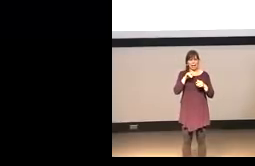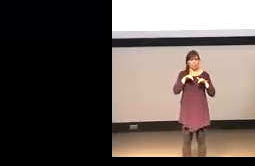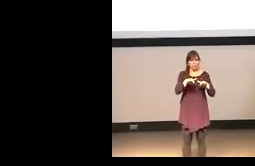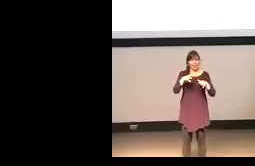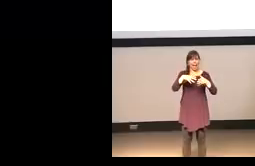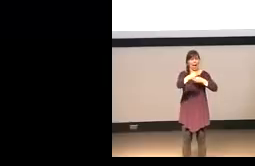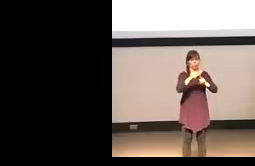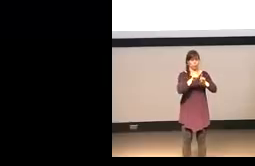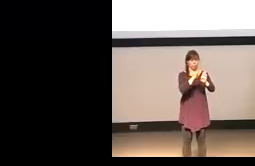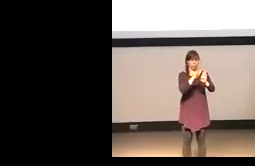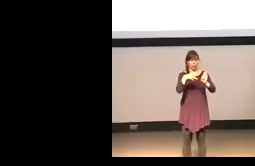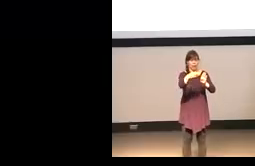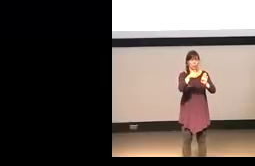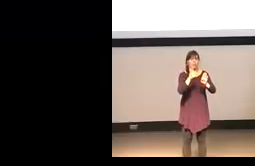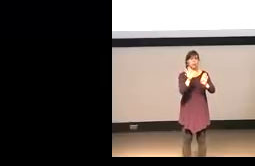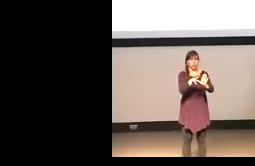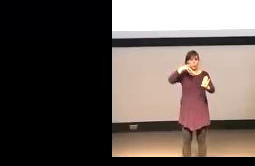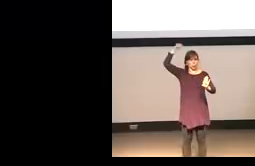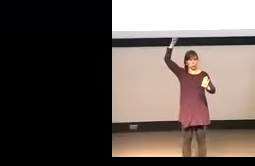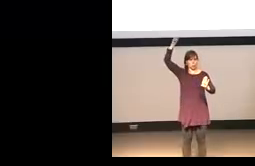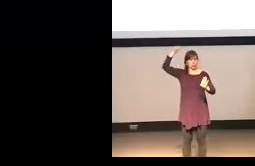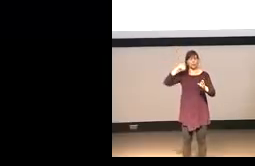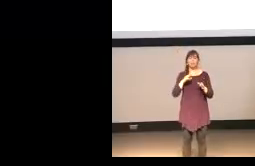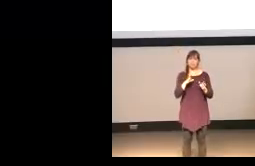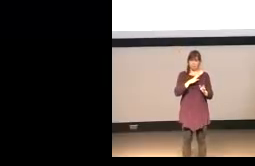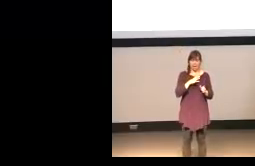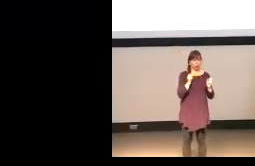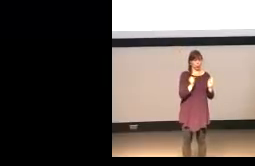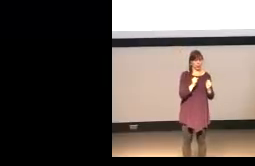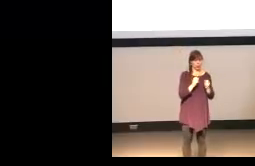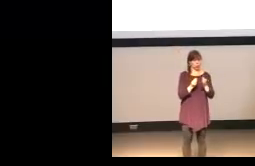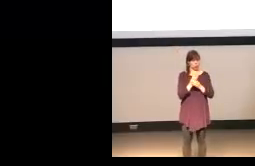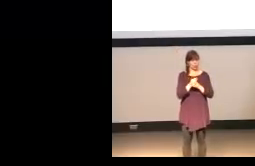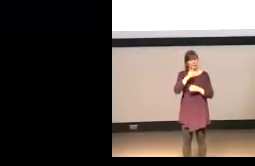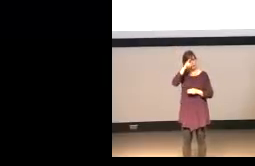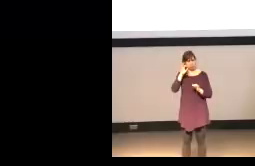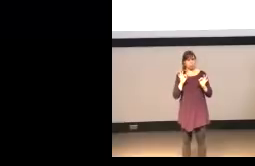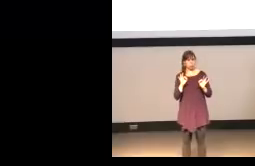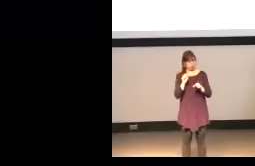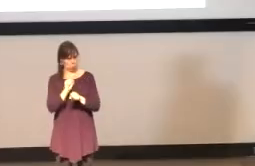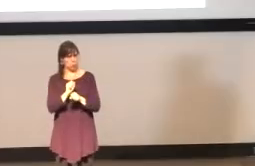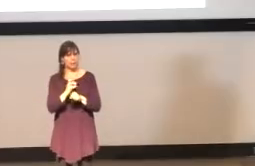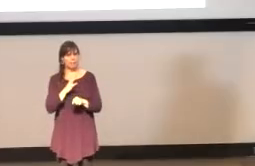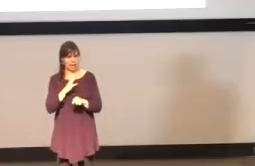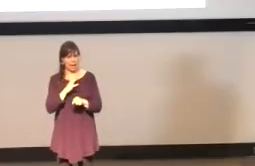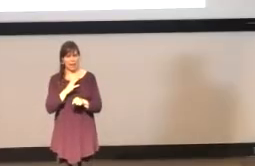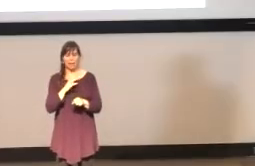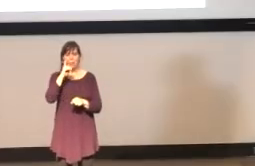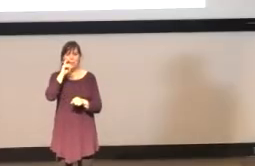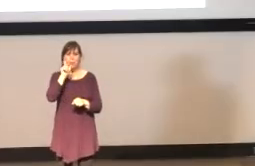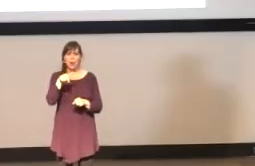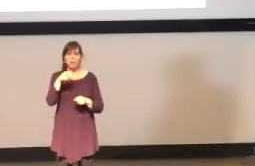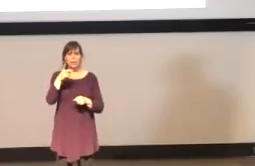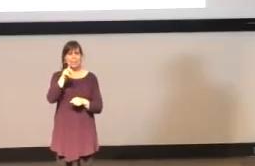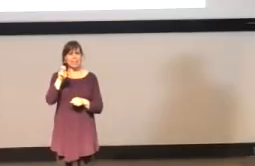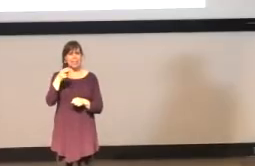that works fine in the winter and in the spring and the summer because we don't have to dehumidify the